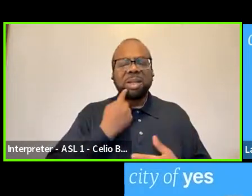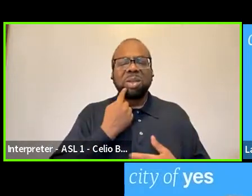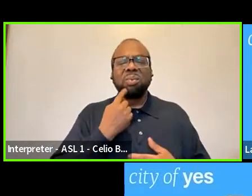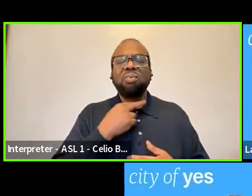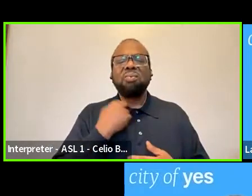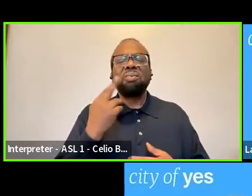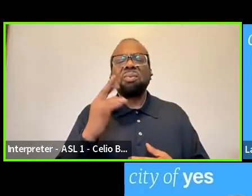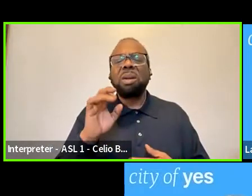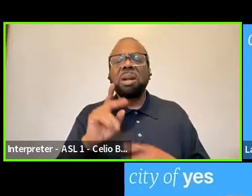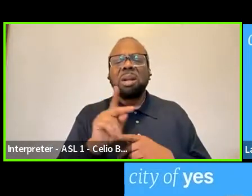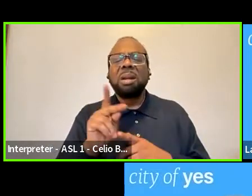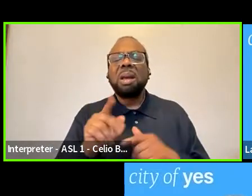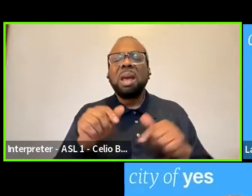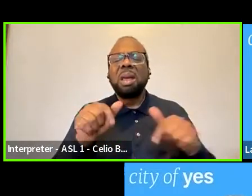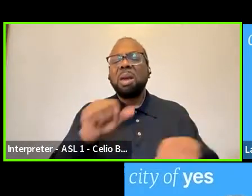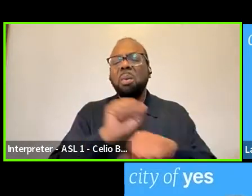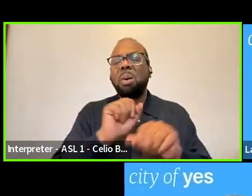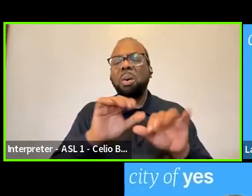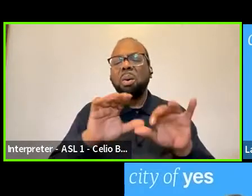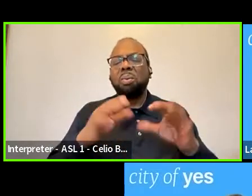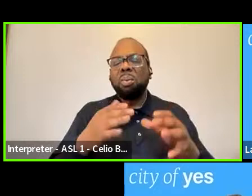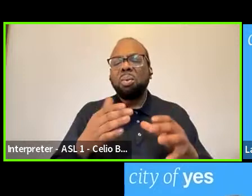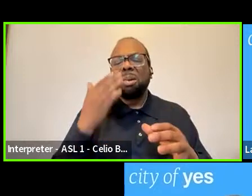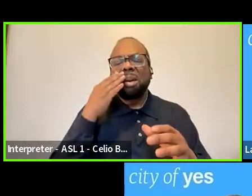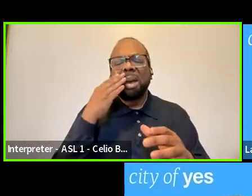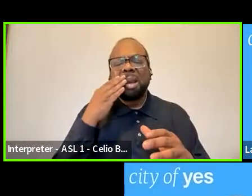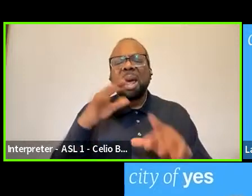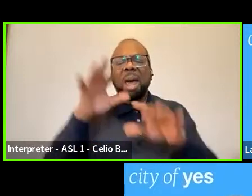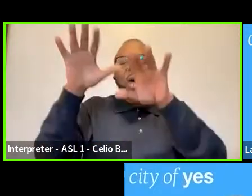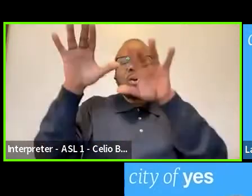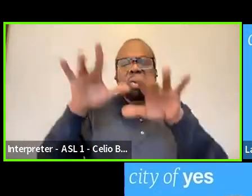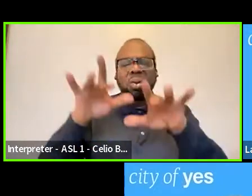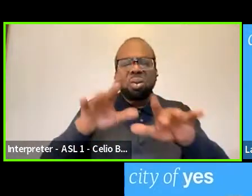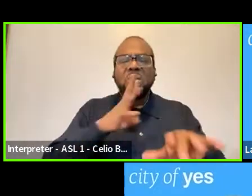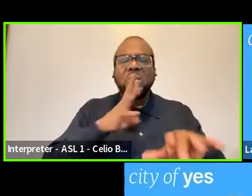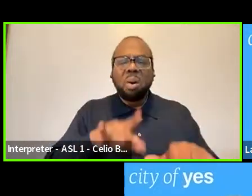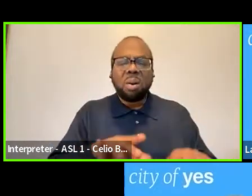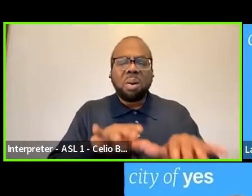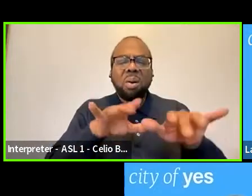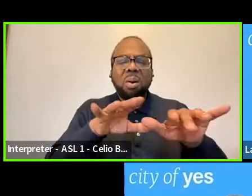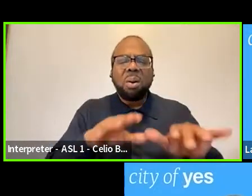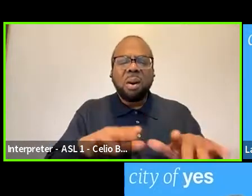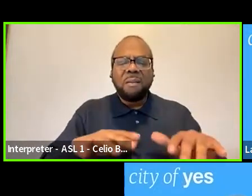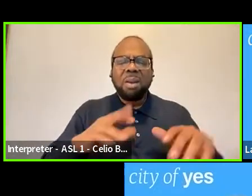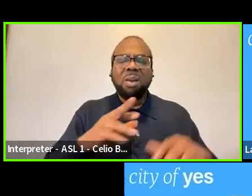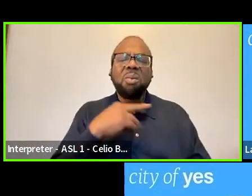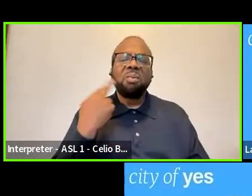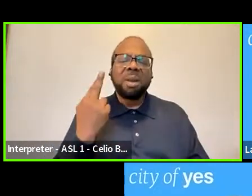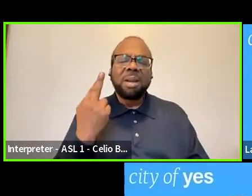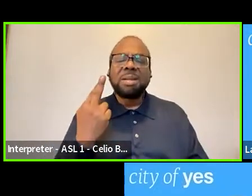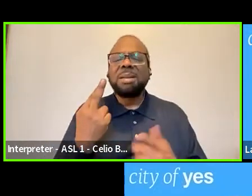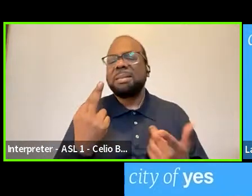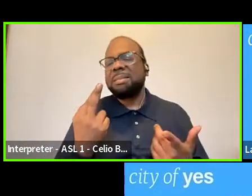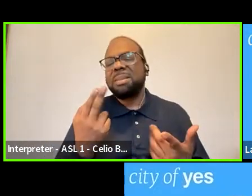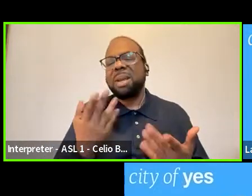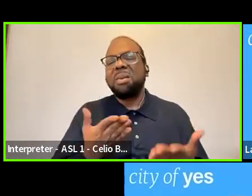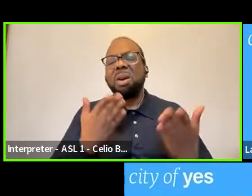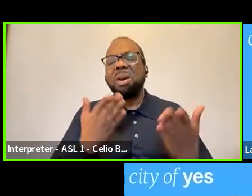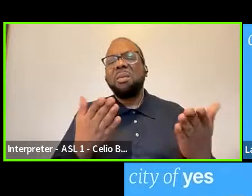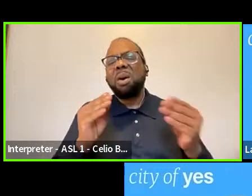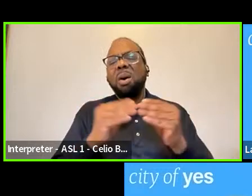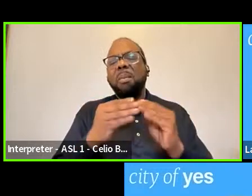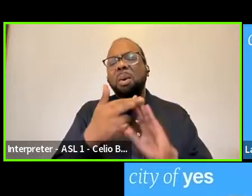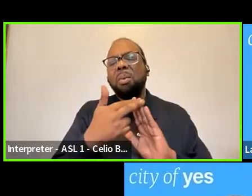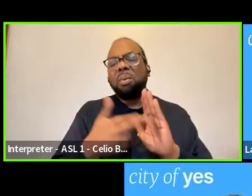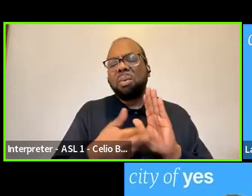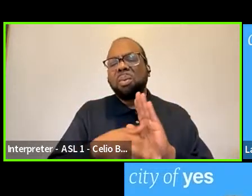So this working group is looking at stormwater flooding risks and will identify and recommend further regulations or